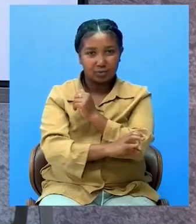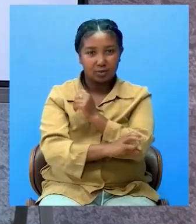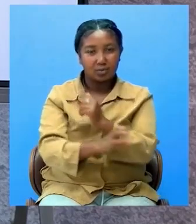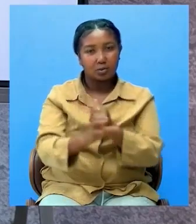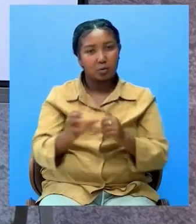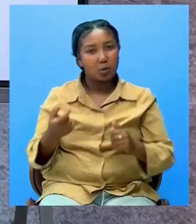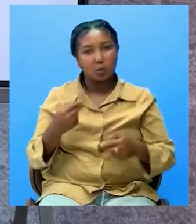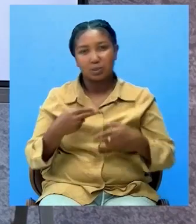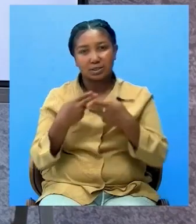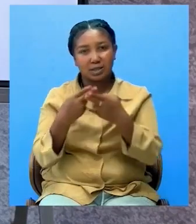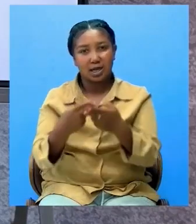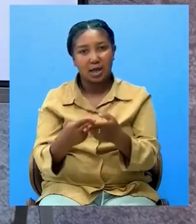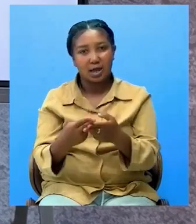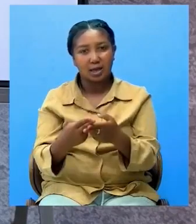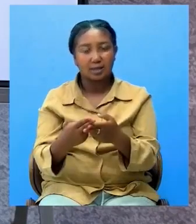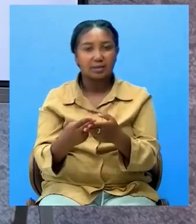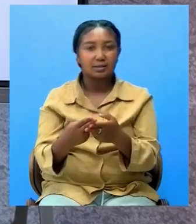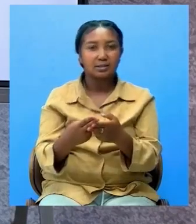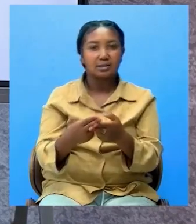when we say city,